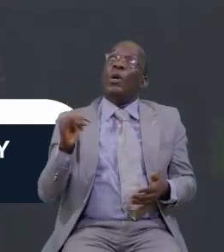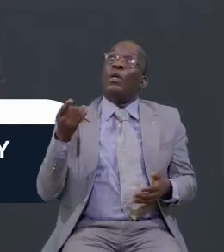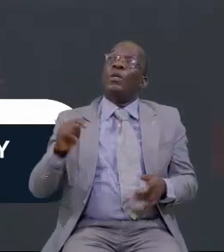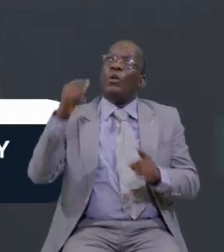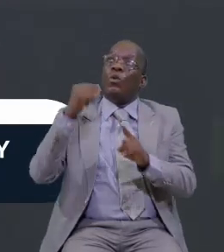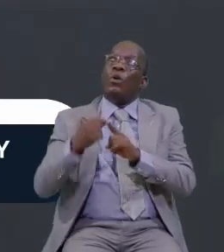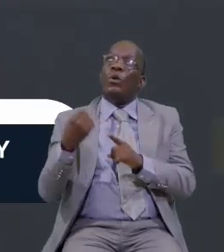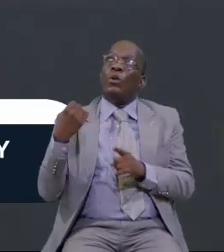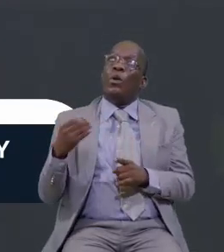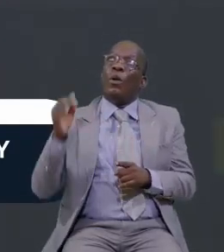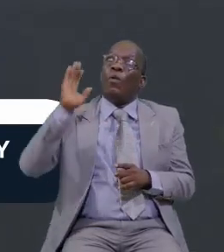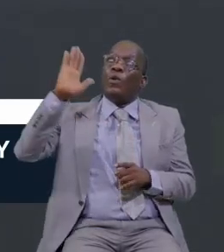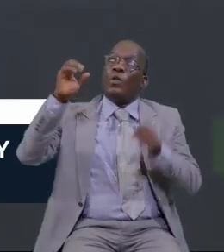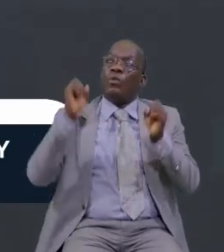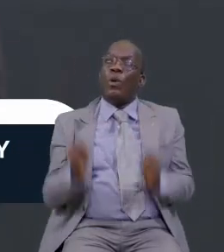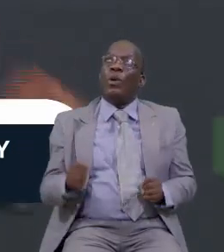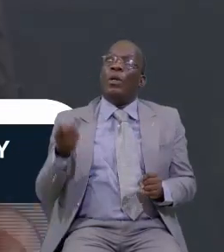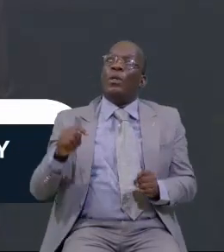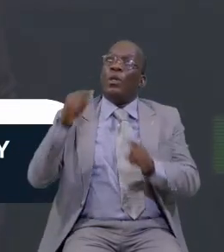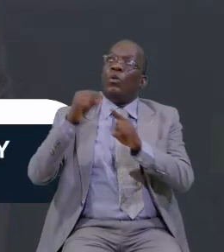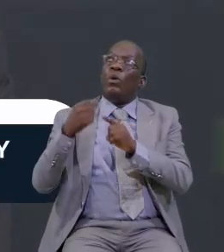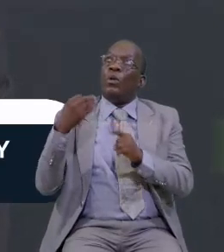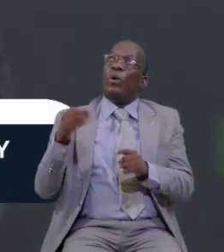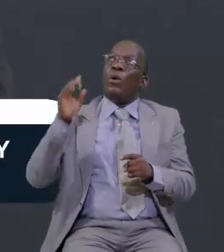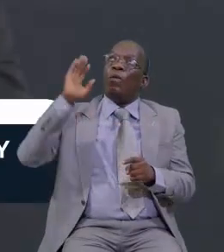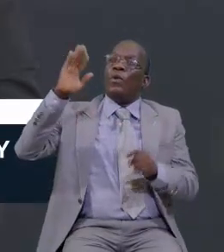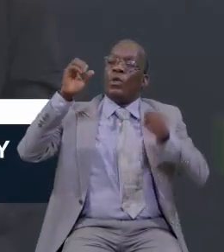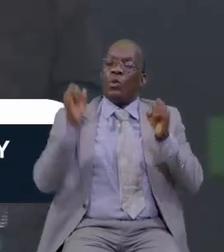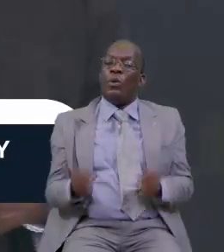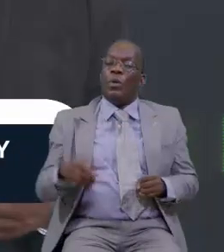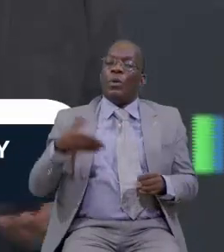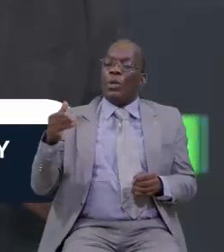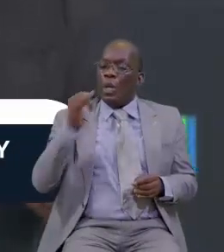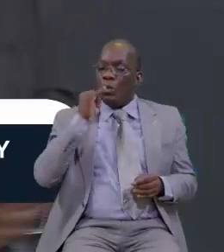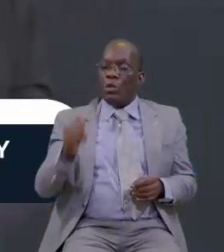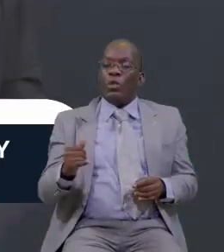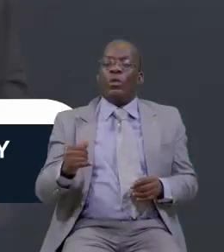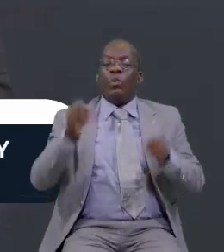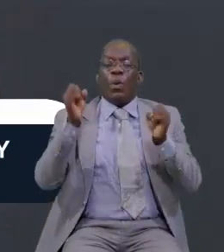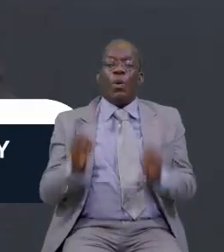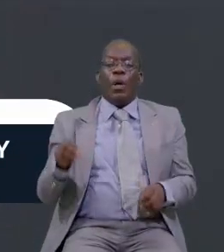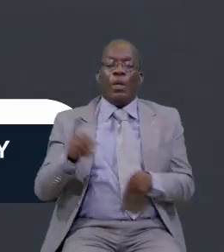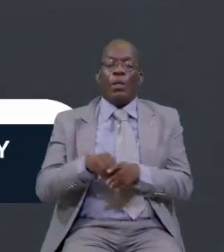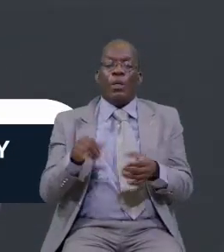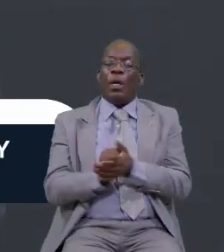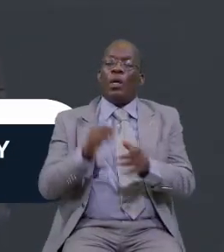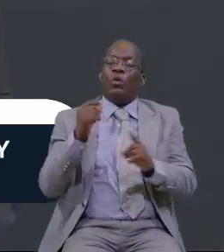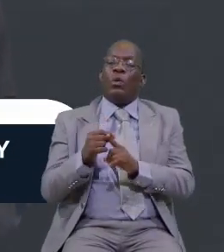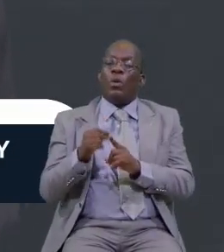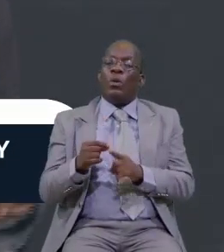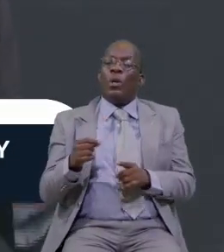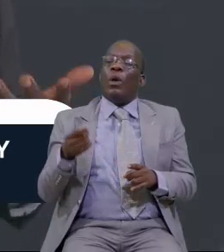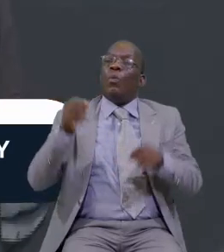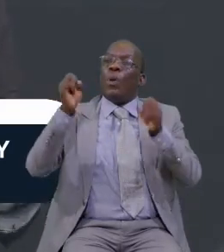The word of his power. And there's power in that word. And it's the power in the word of Christ, in the